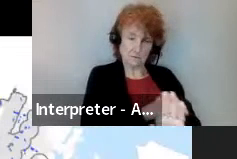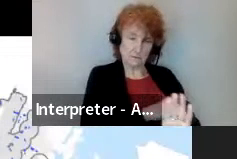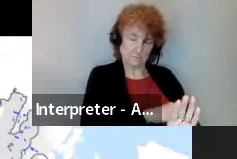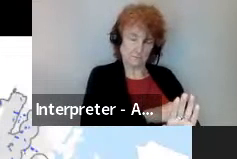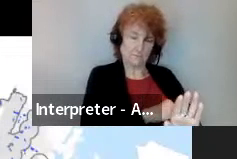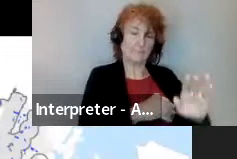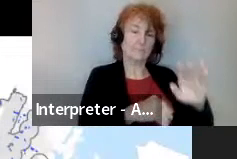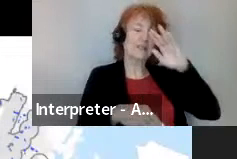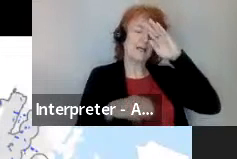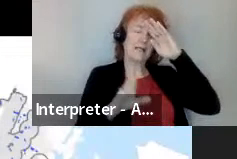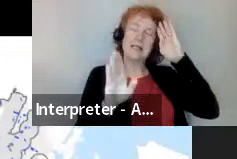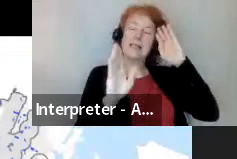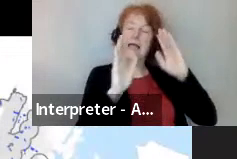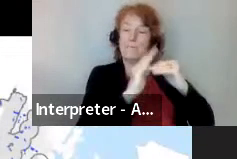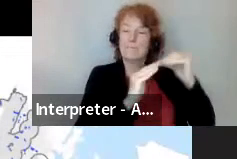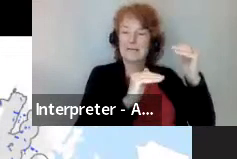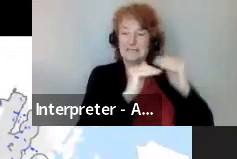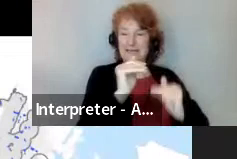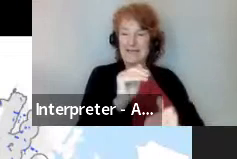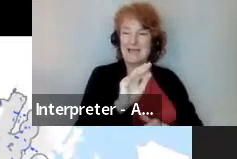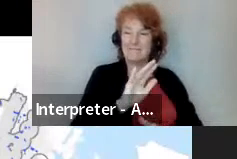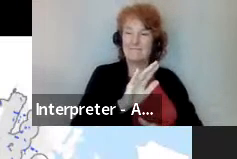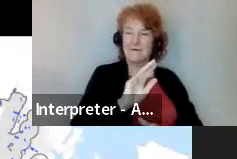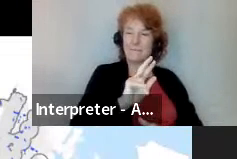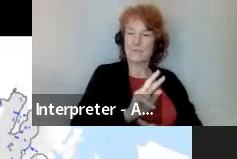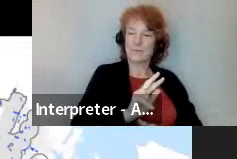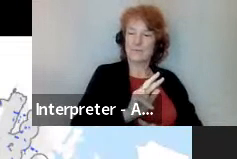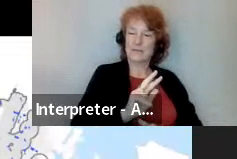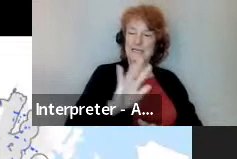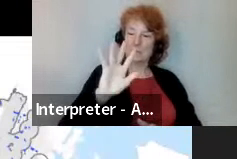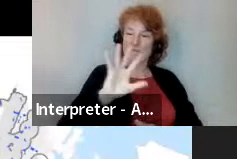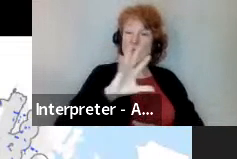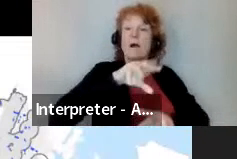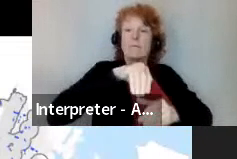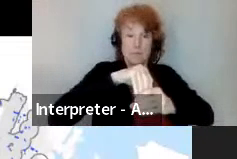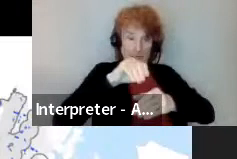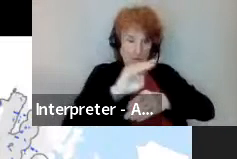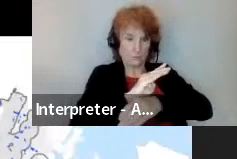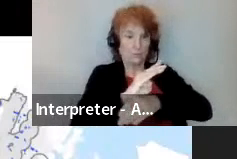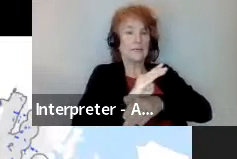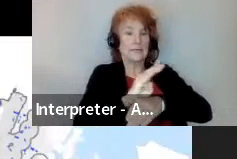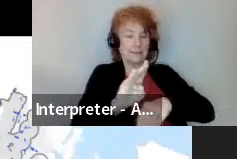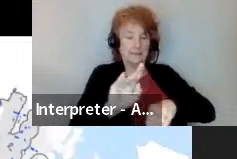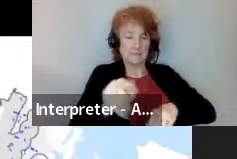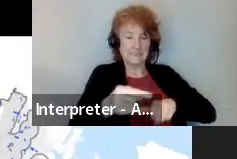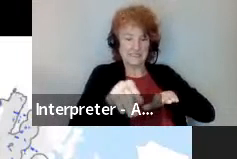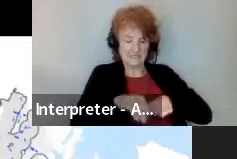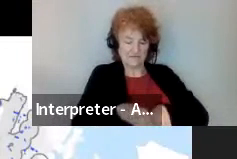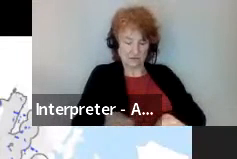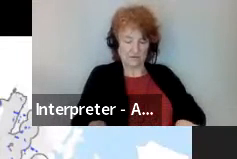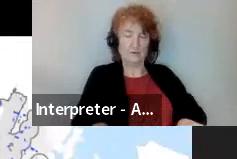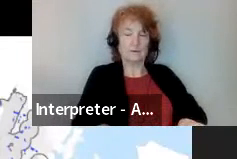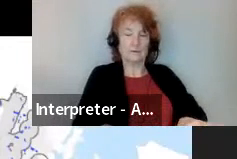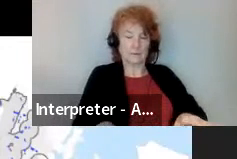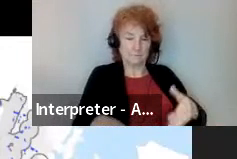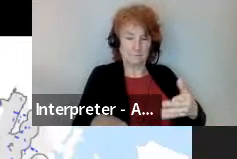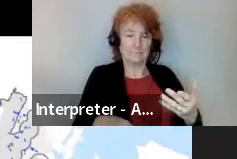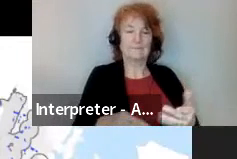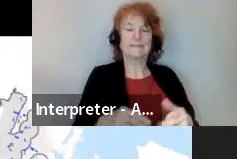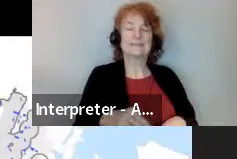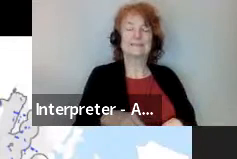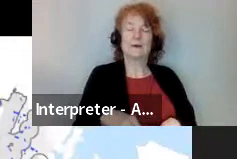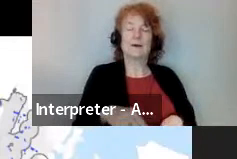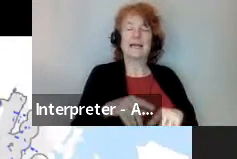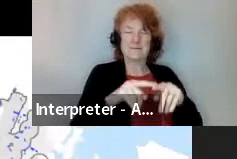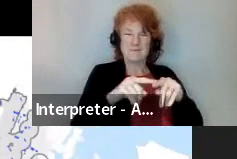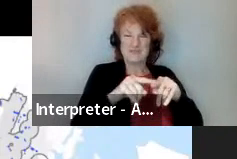total stories, including the commercial ground floor. The height and floor area limits will depend on the regulations of the underlying zoning districts.